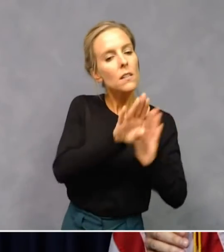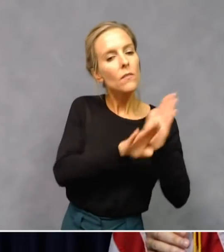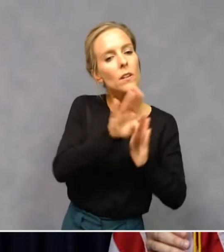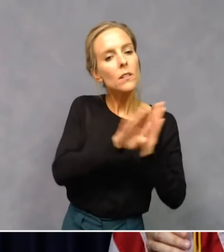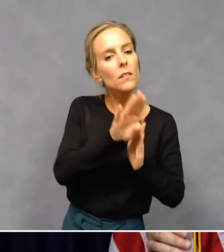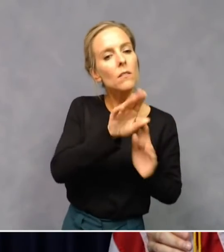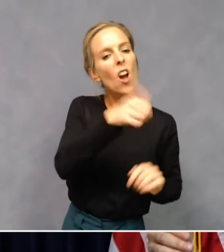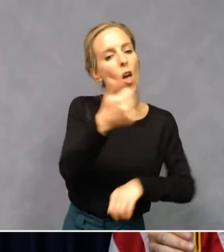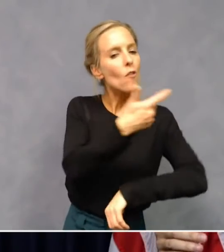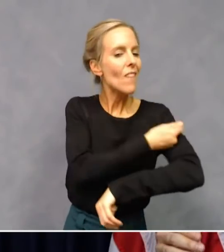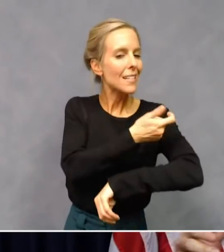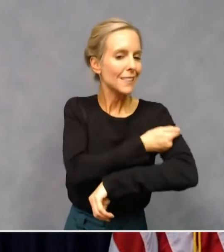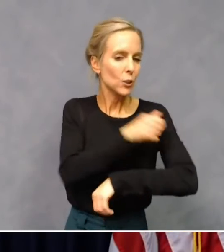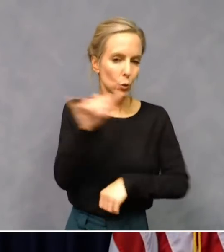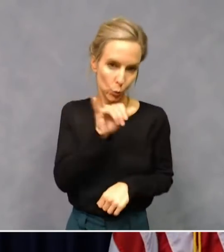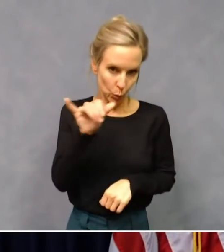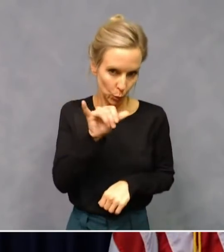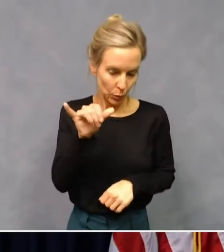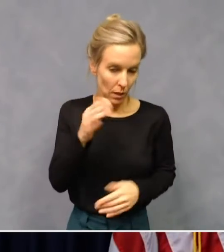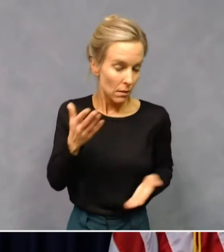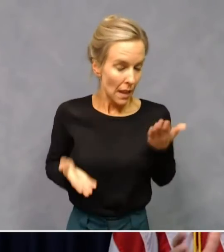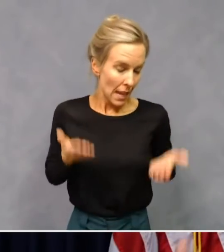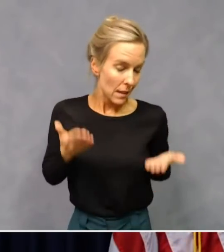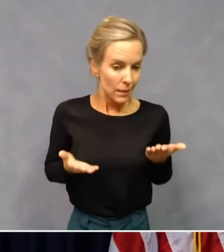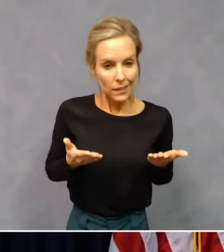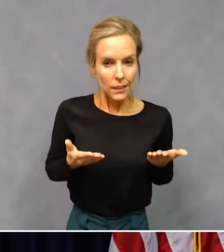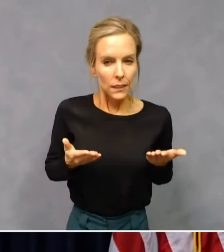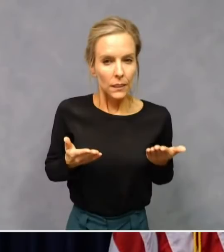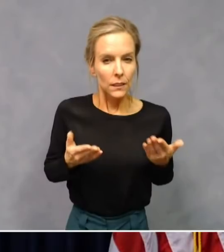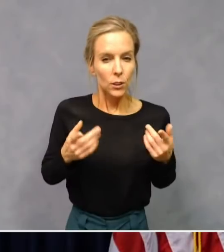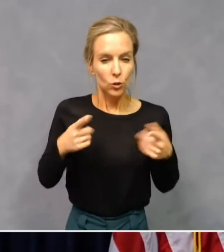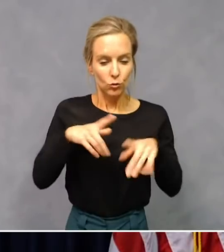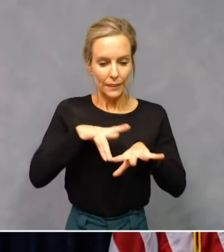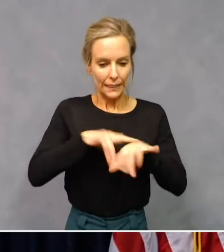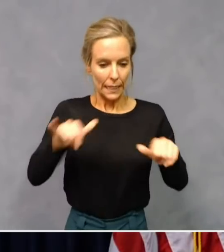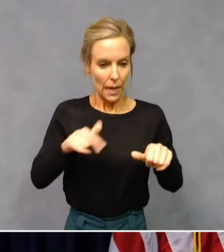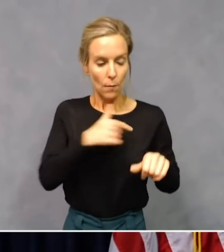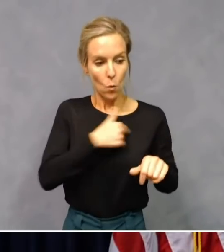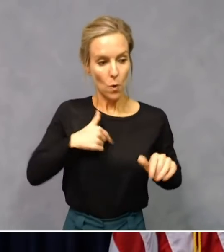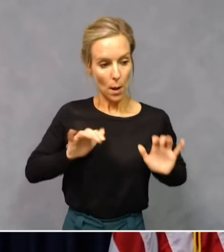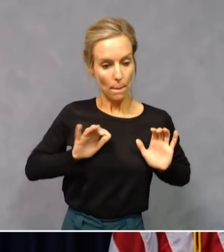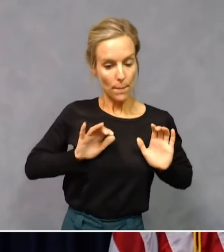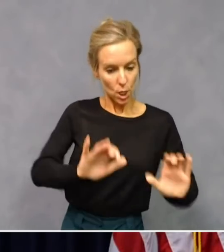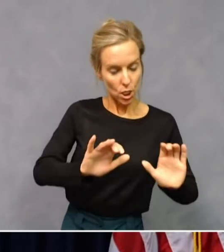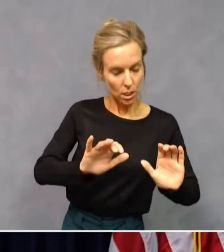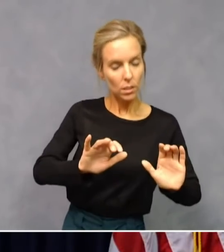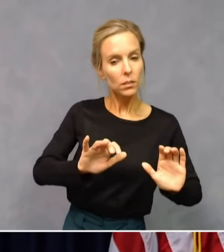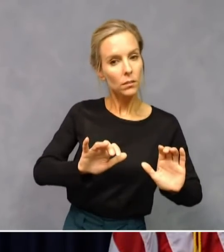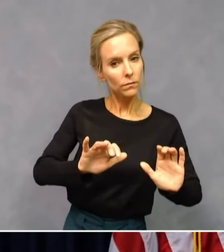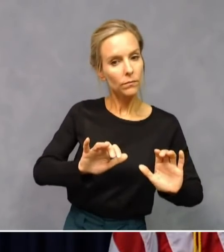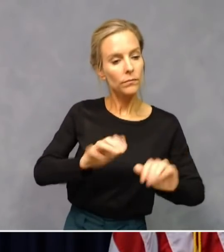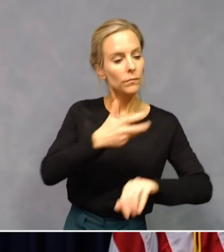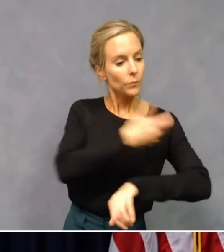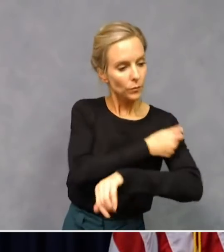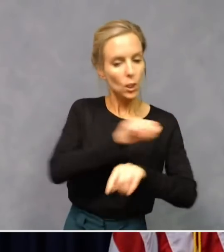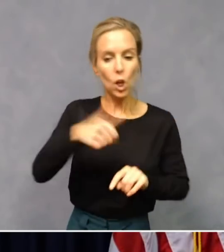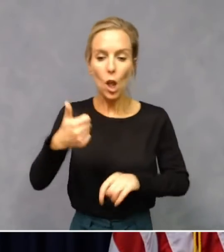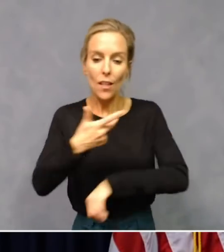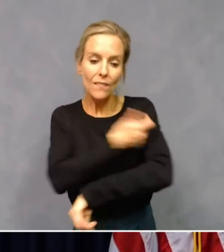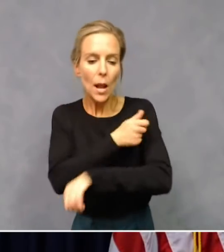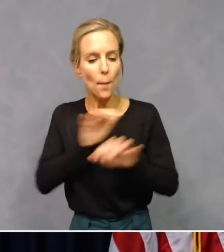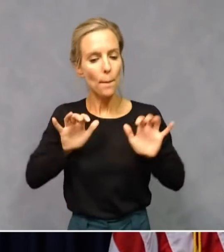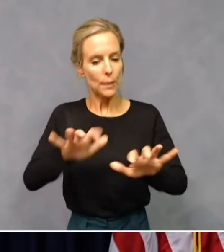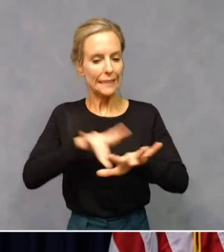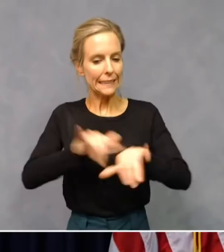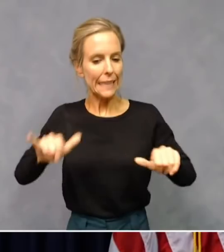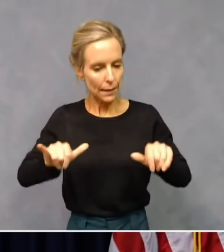vaccines that may be out by the time we can push it out very widely around the same time, and may not